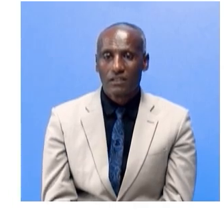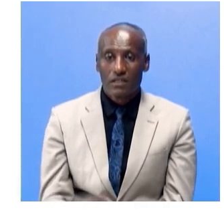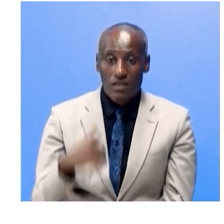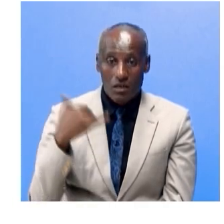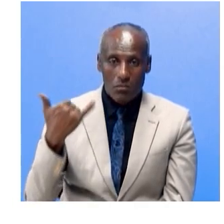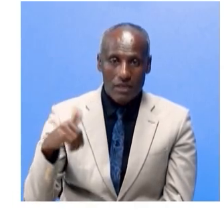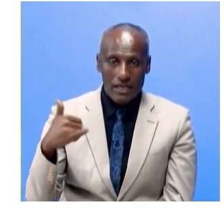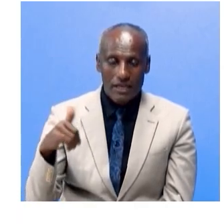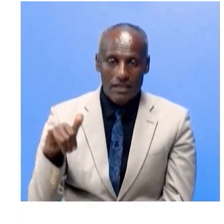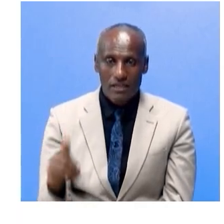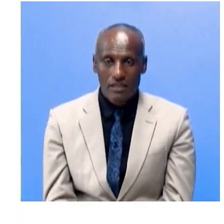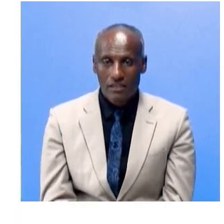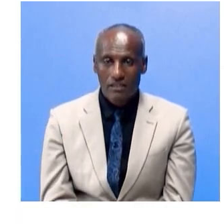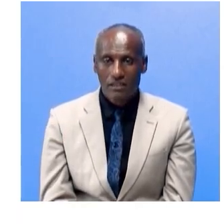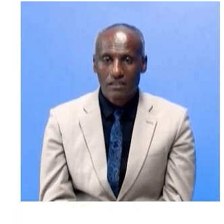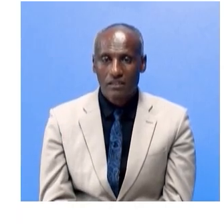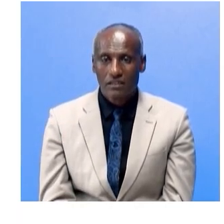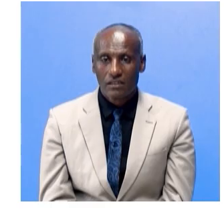play